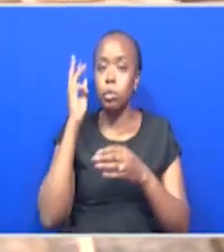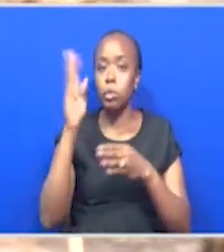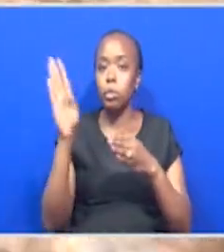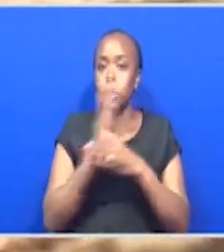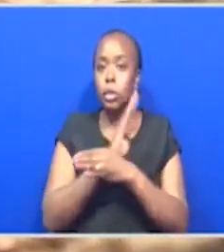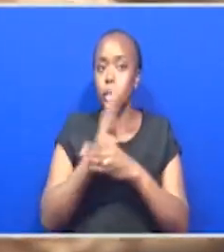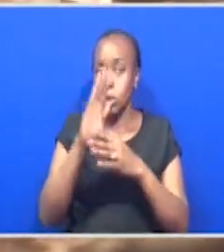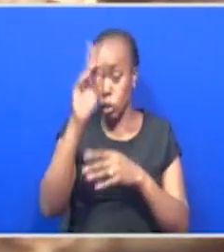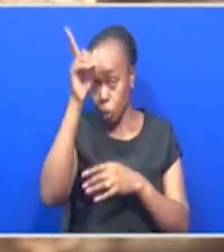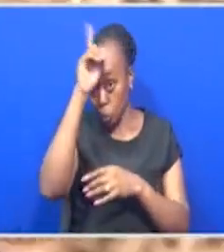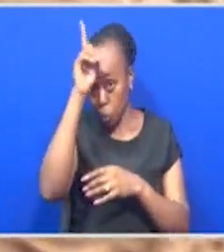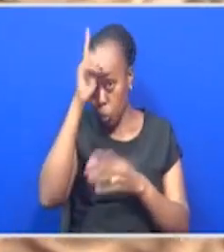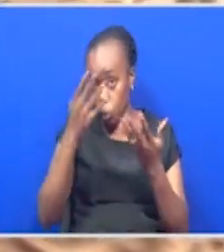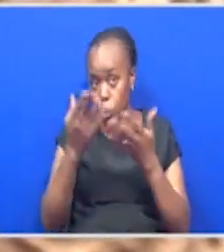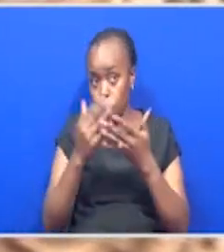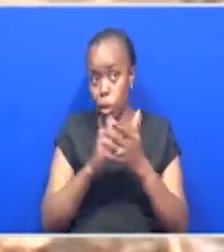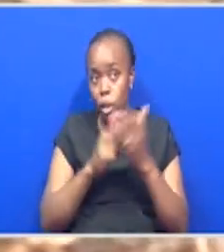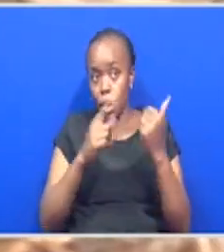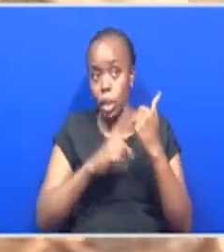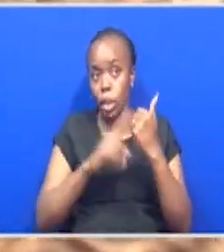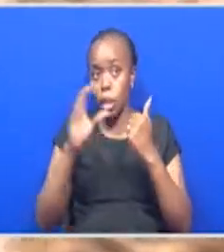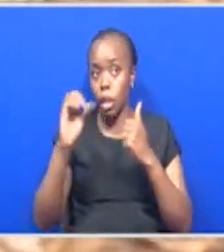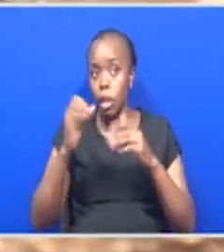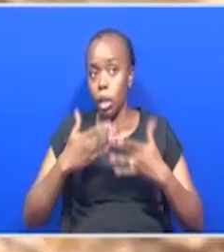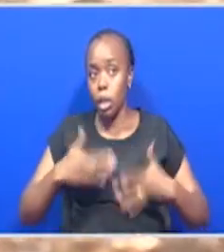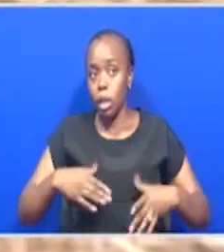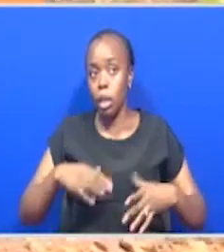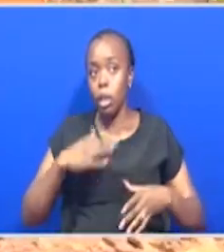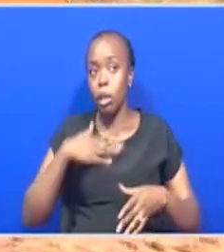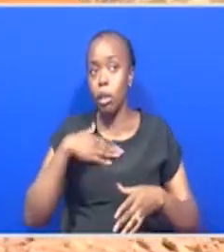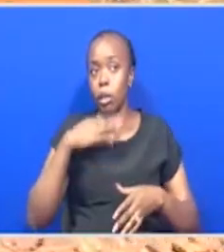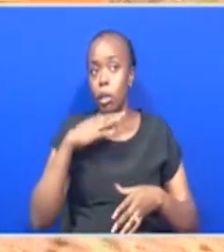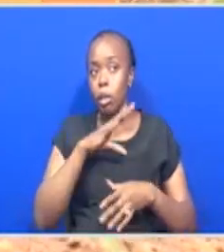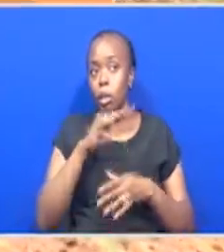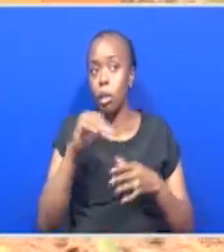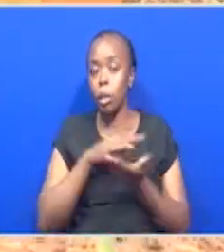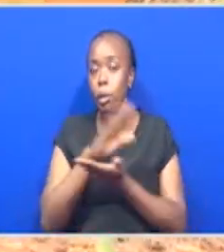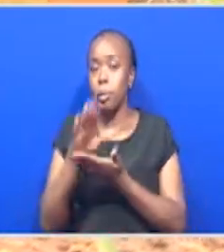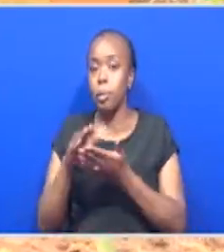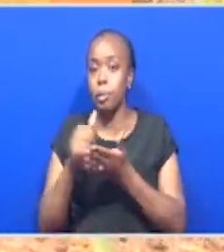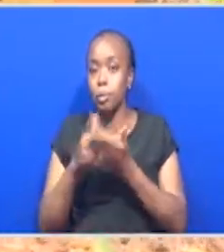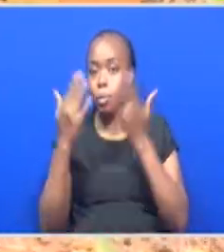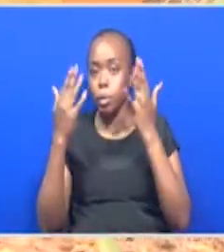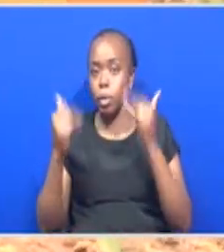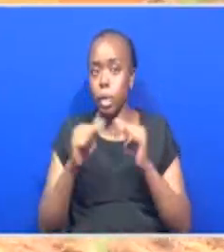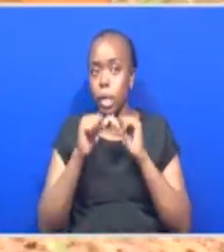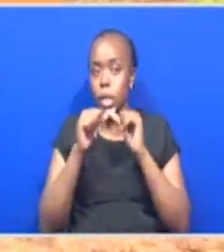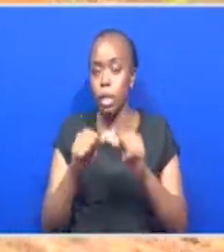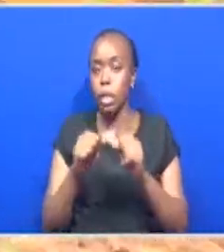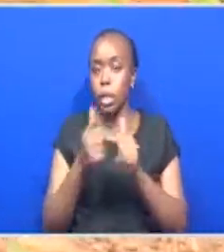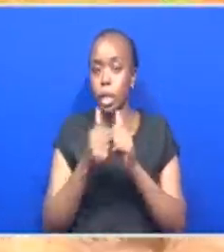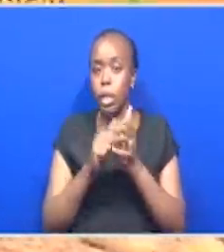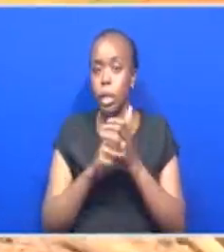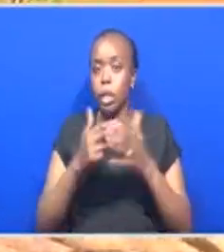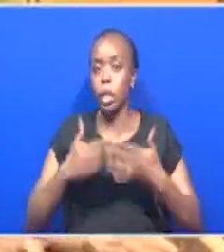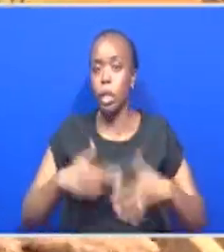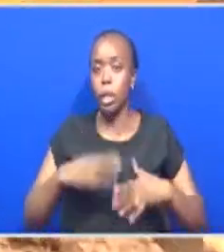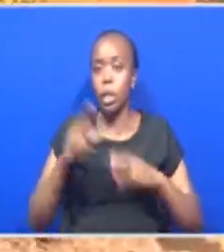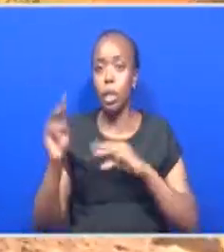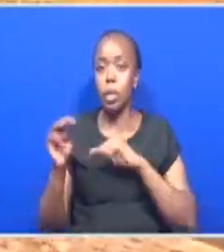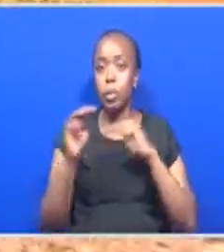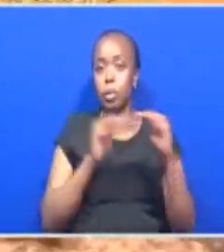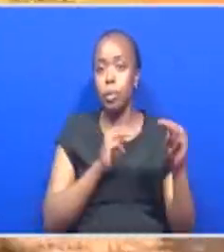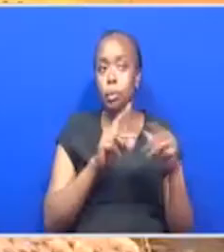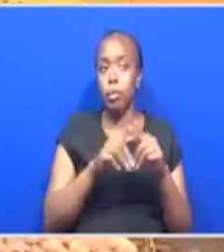where over 60 people lost their lives and many were left homeless. The place has now remained desolate, with the victims being moved to